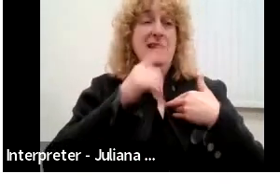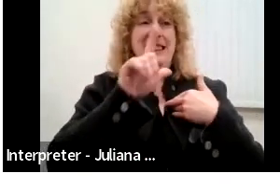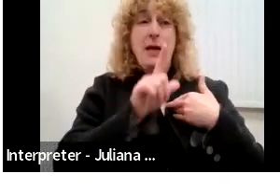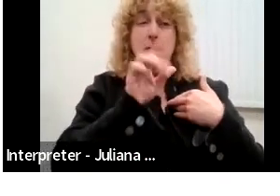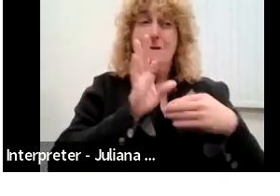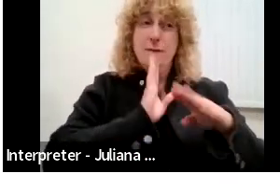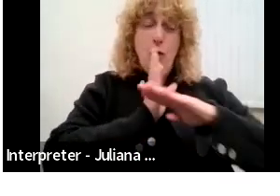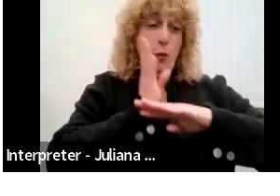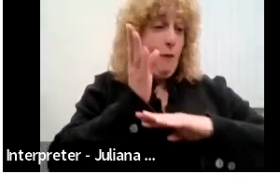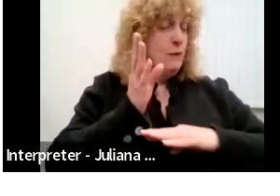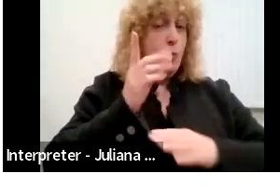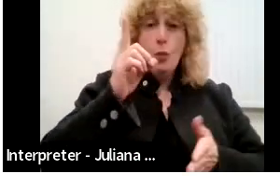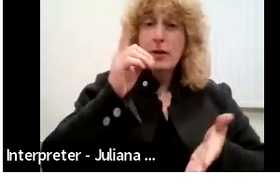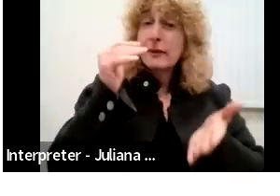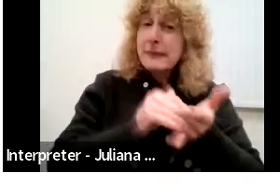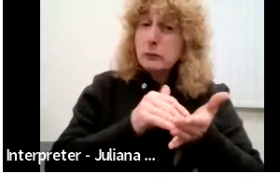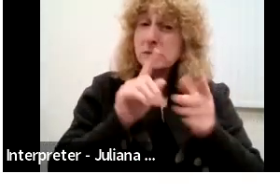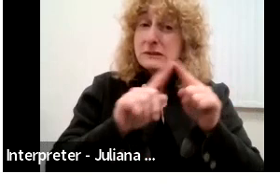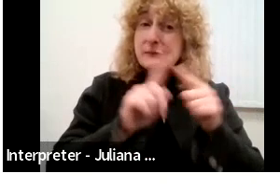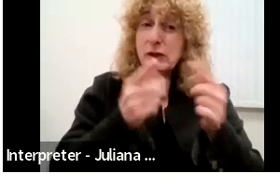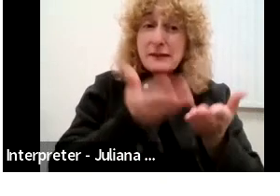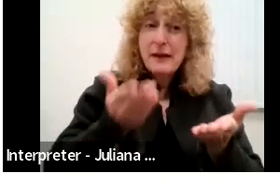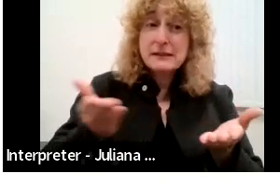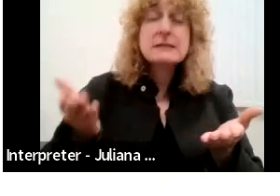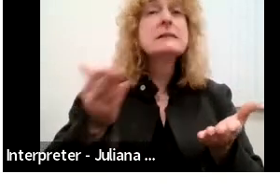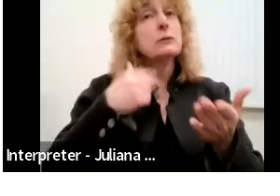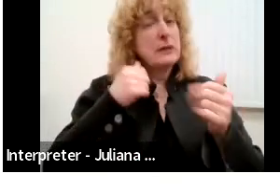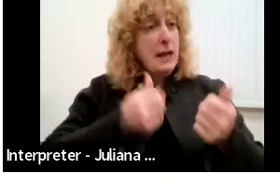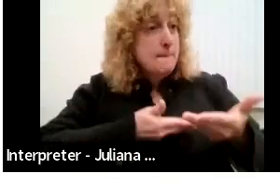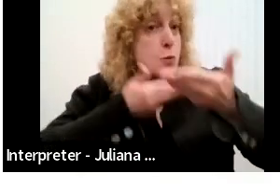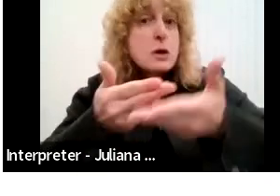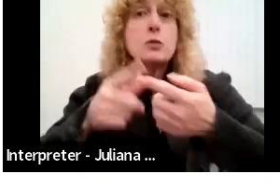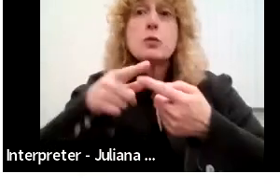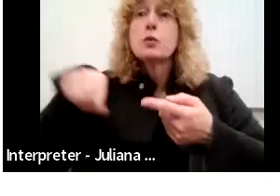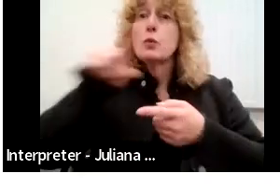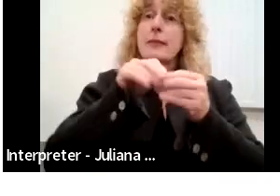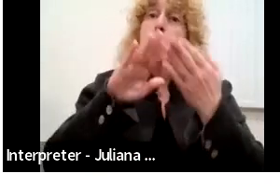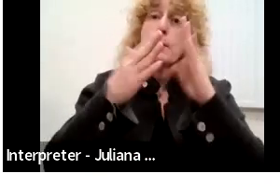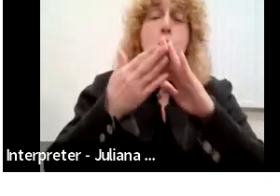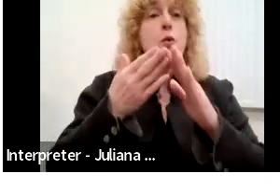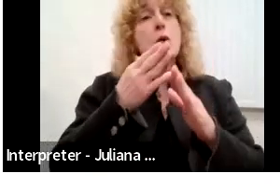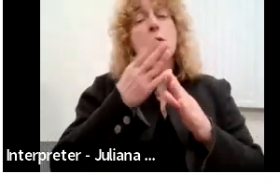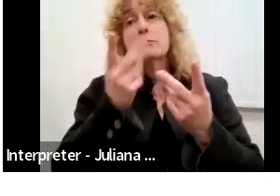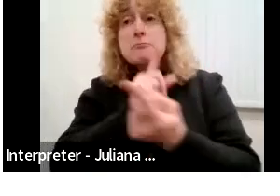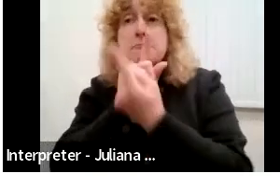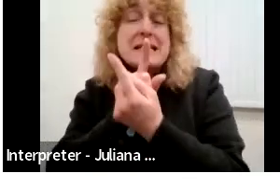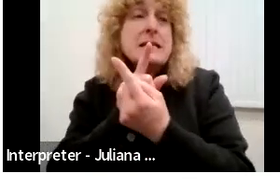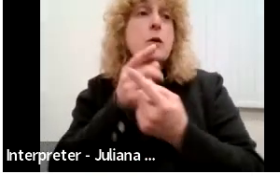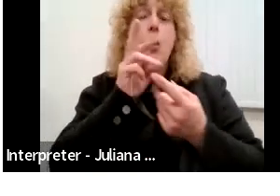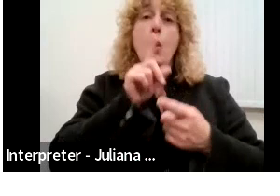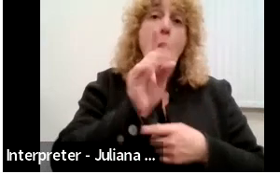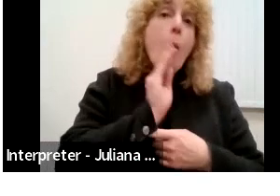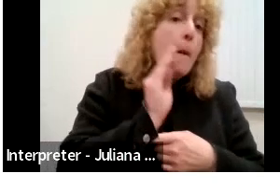1,000 devices that we can bring to you in the community, your home, or meet you in the community. You can try out and see if they work for